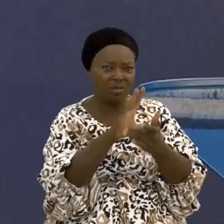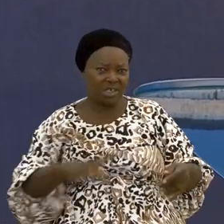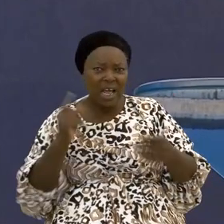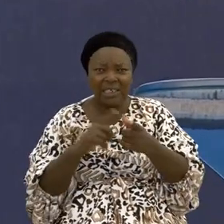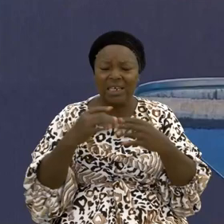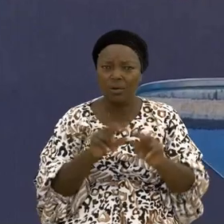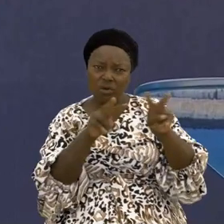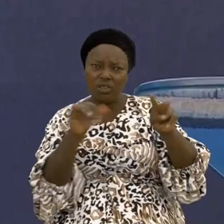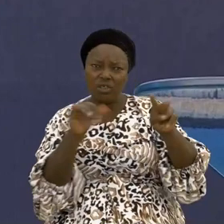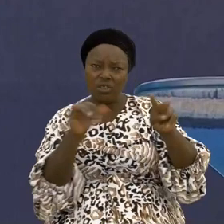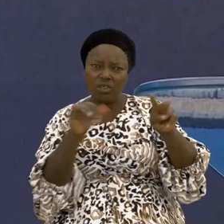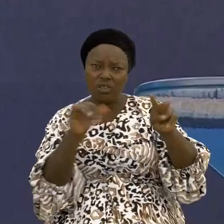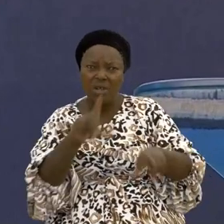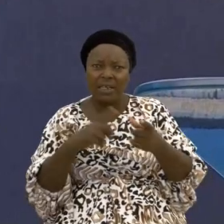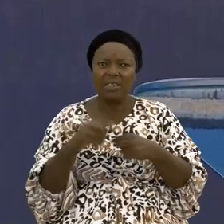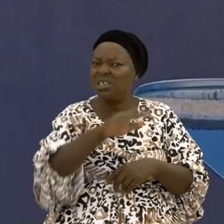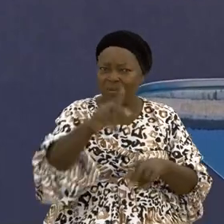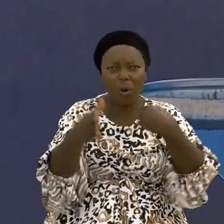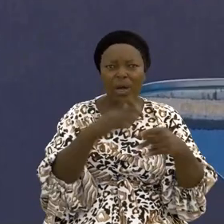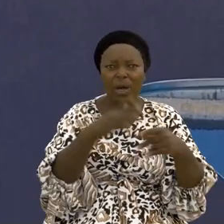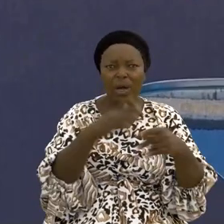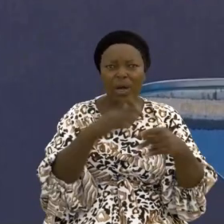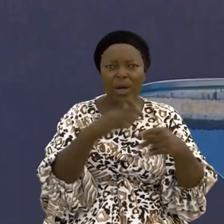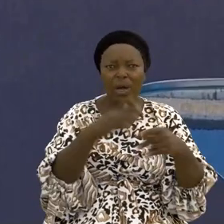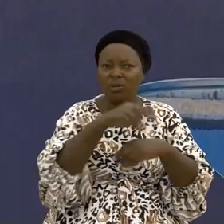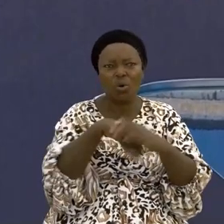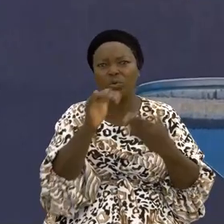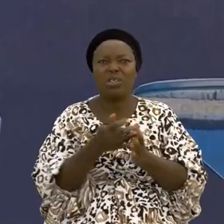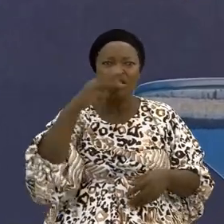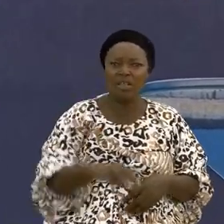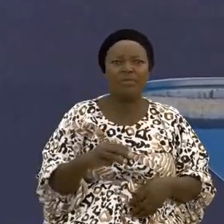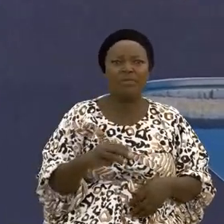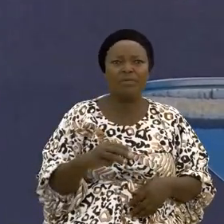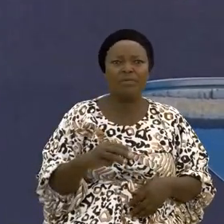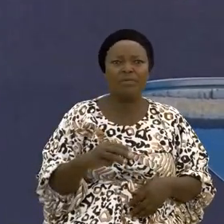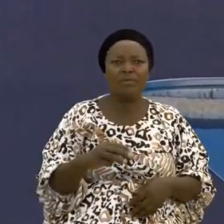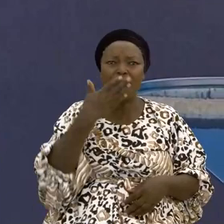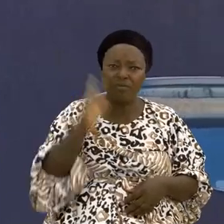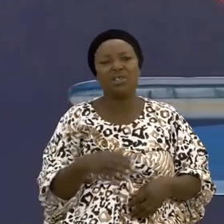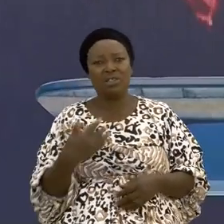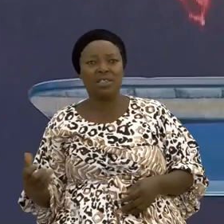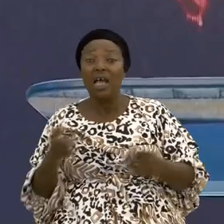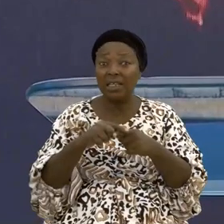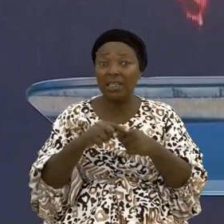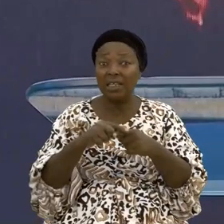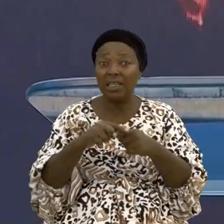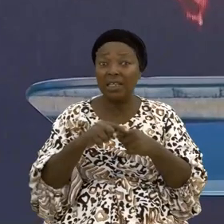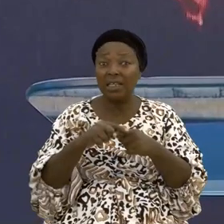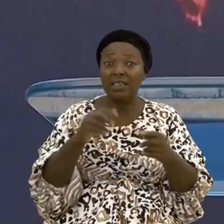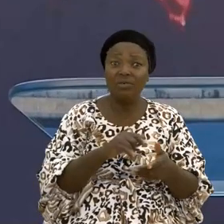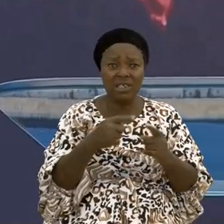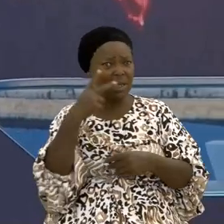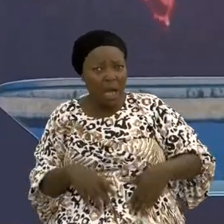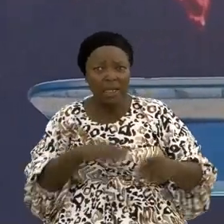will not slip back into evil things. And so, and that new birth, when they see it in your life, and they say,